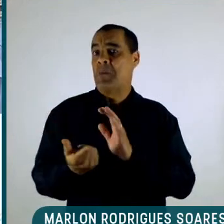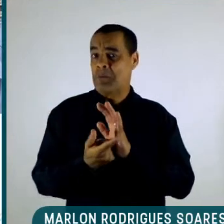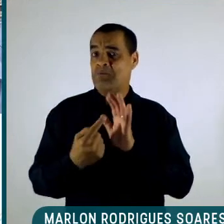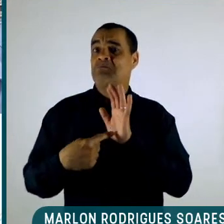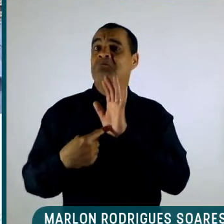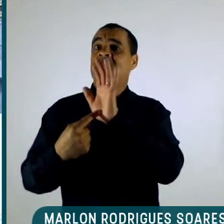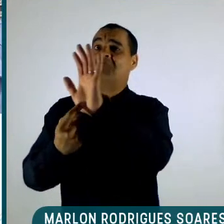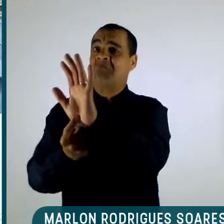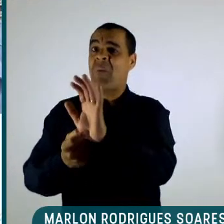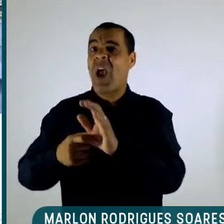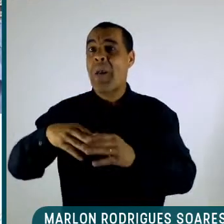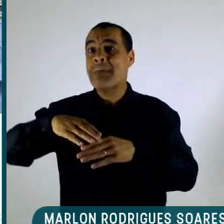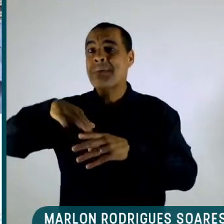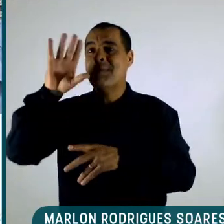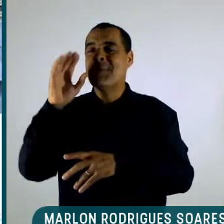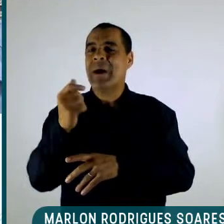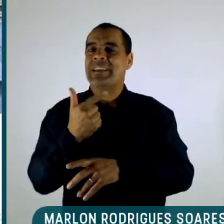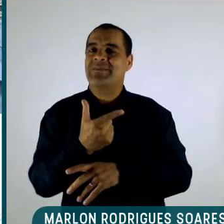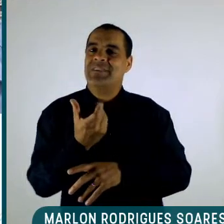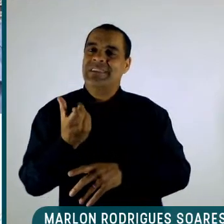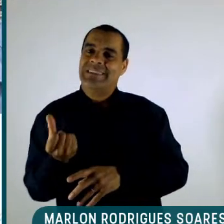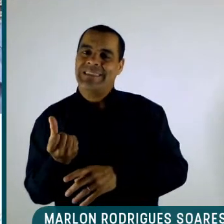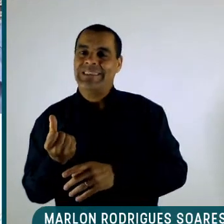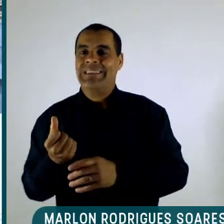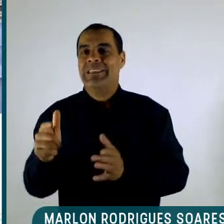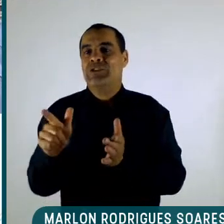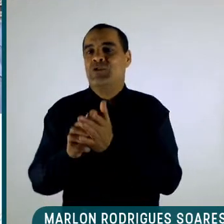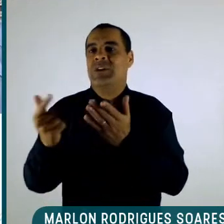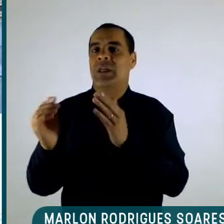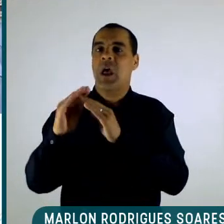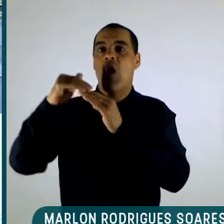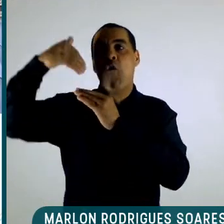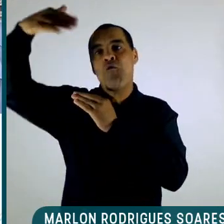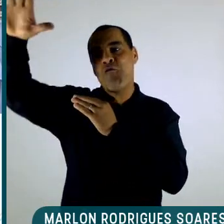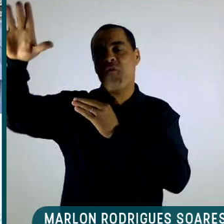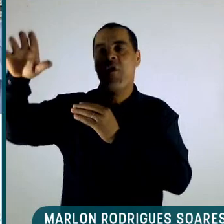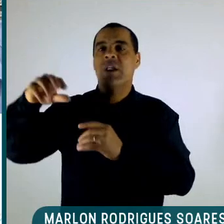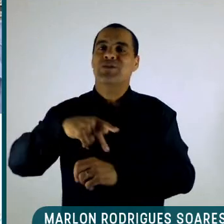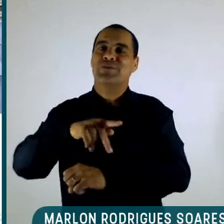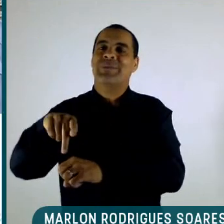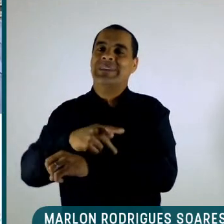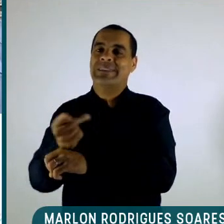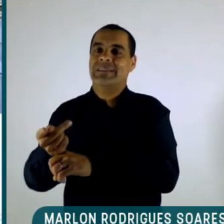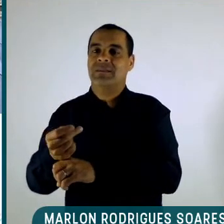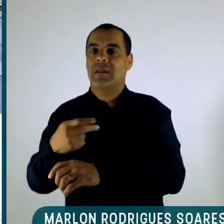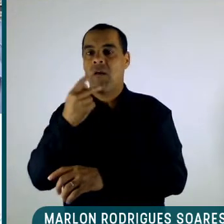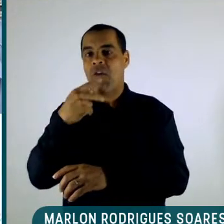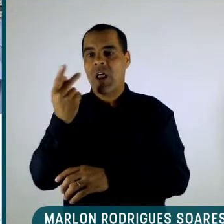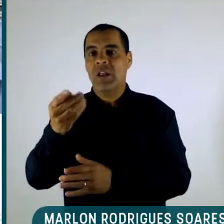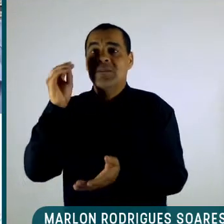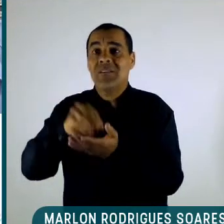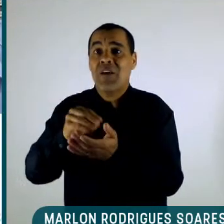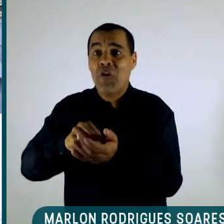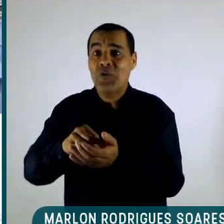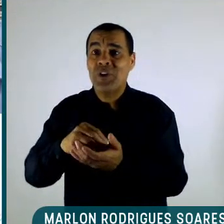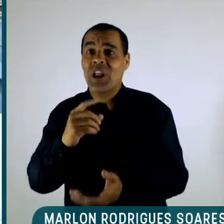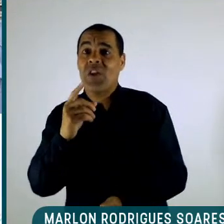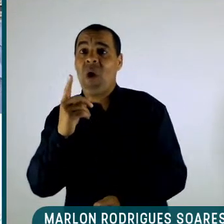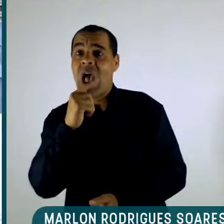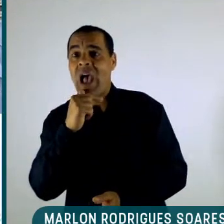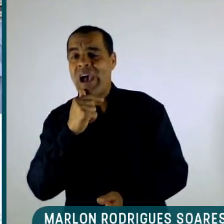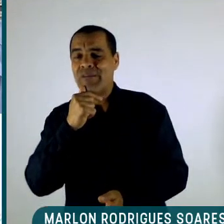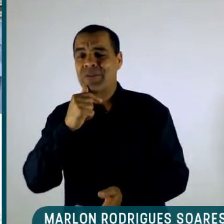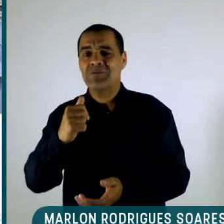we cannot let it be like that. We need an ambulance reaching